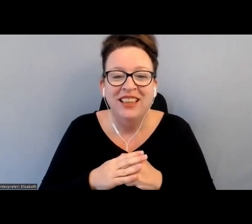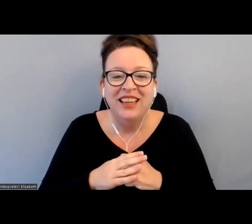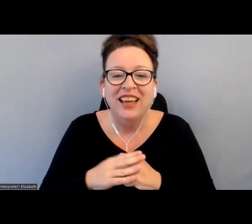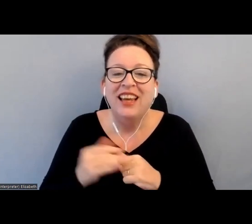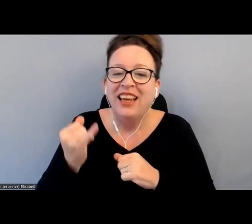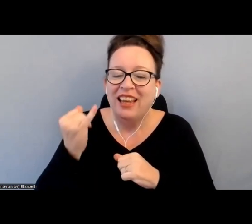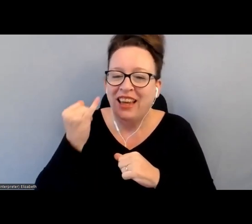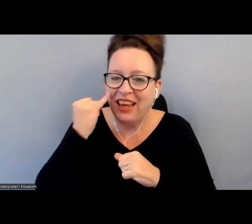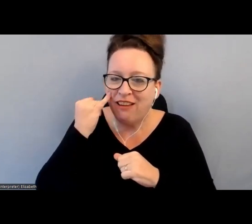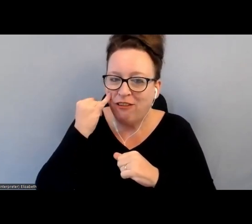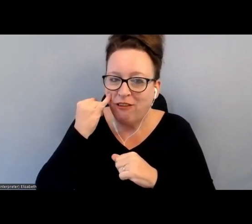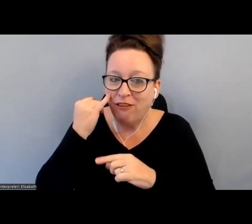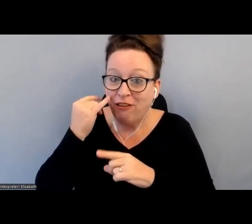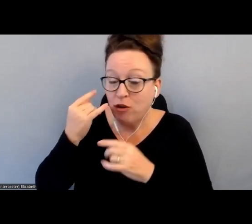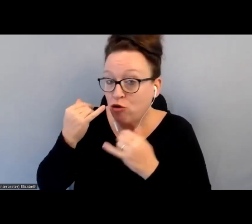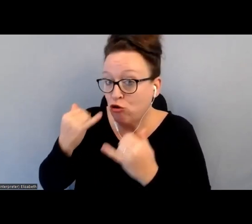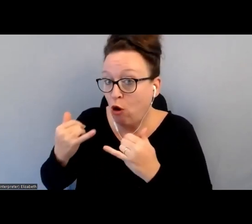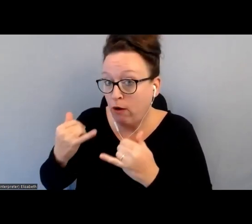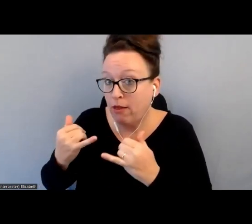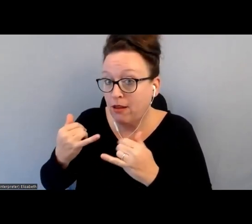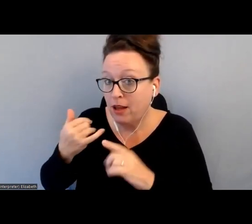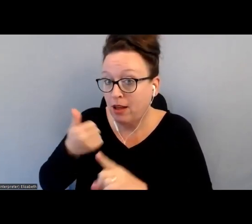If they're currently involved in